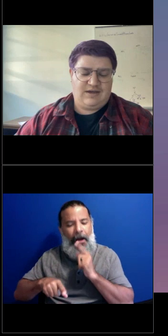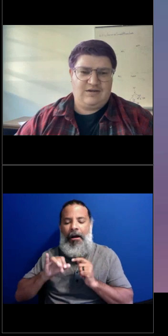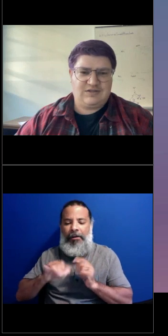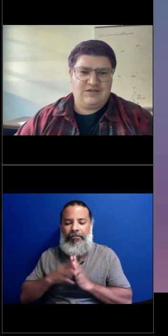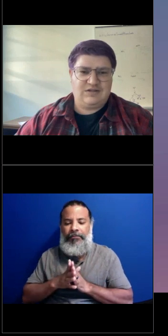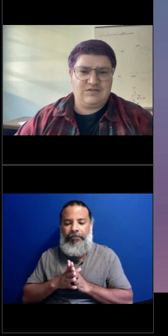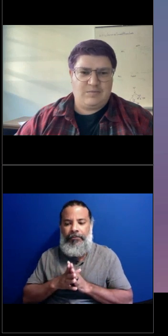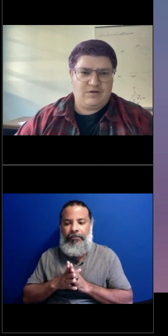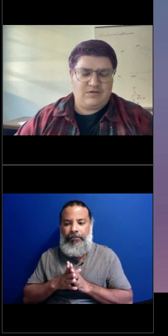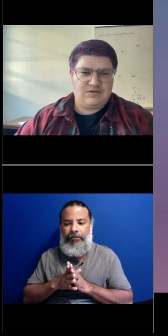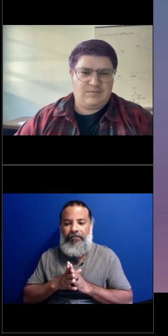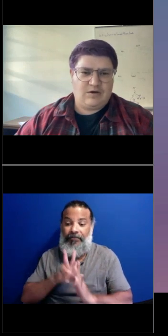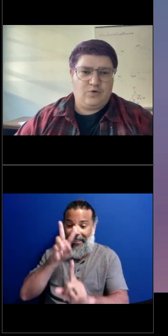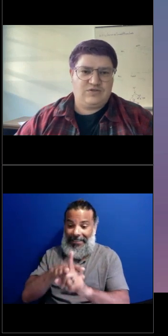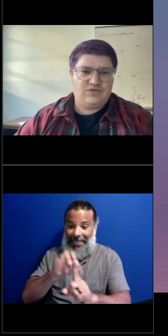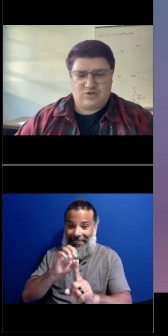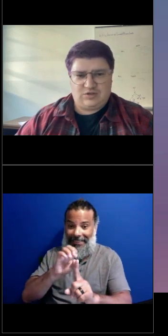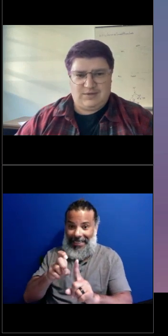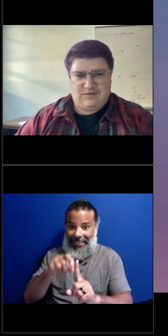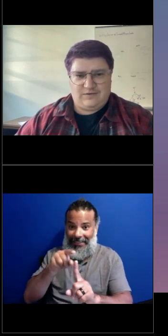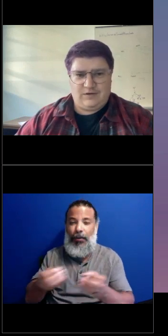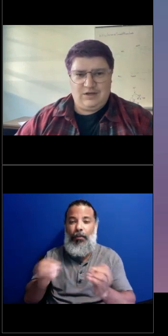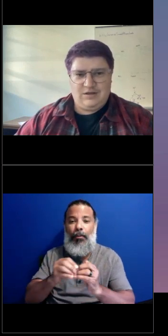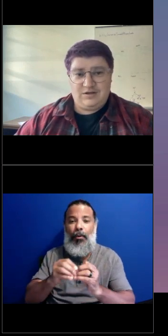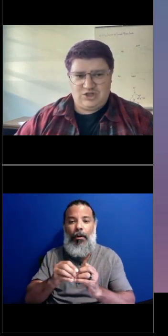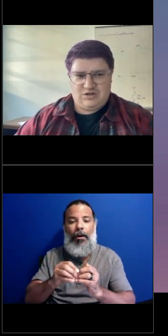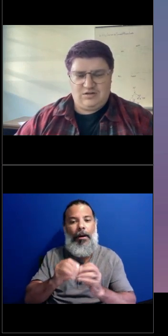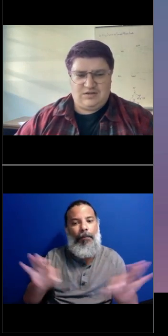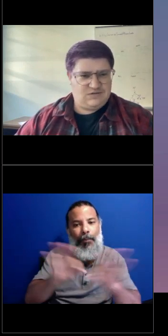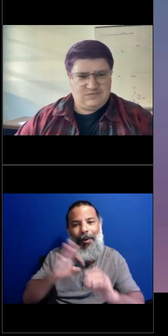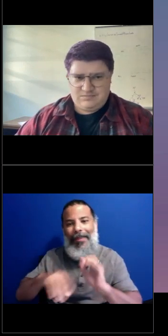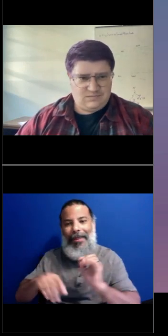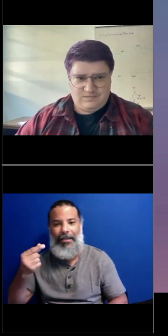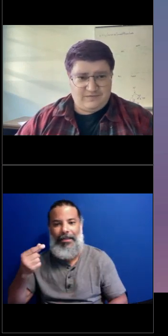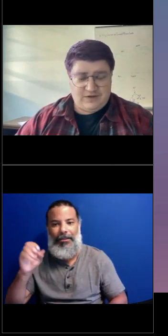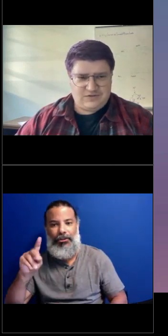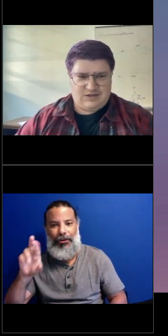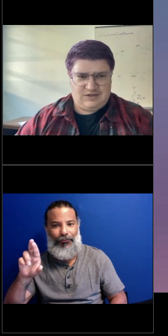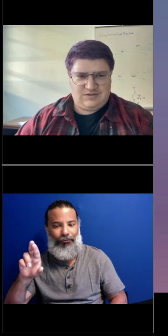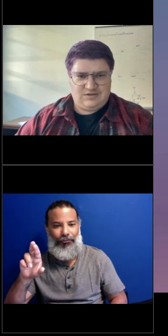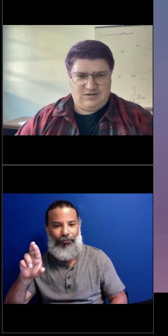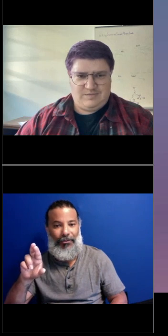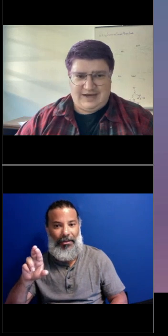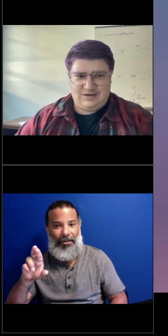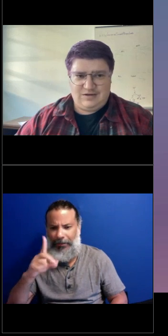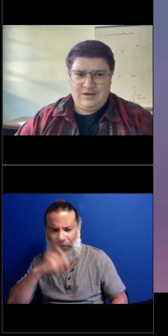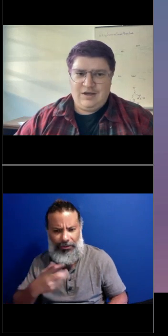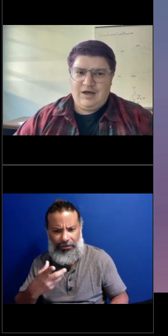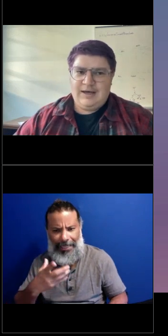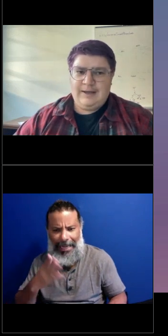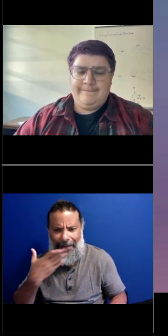understanding that assigned sex at birth is somehow more socially meaningful than gender. That's false and